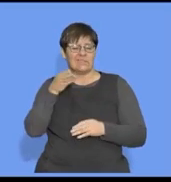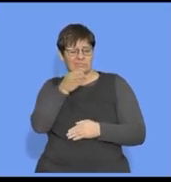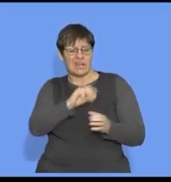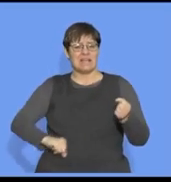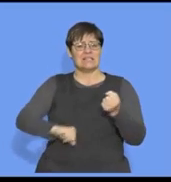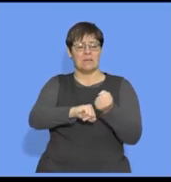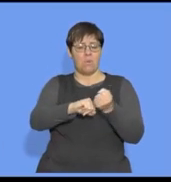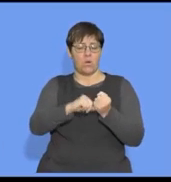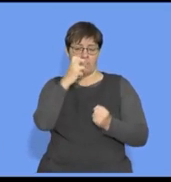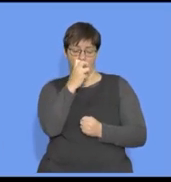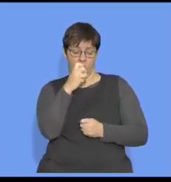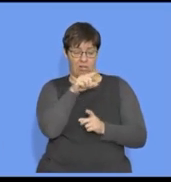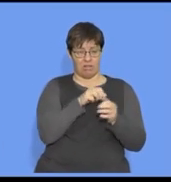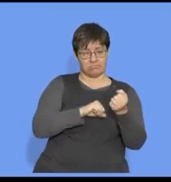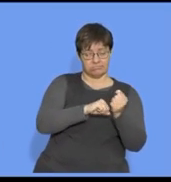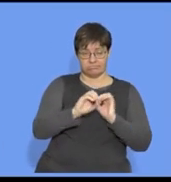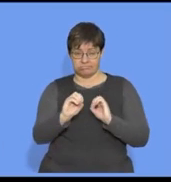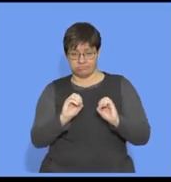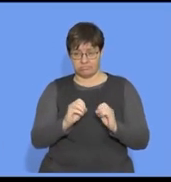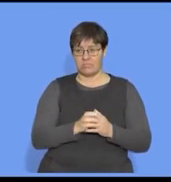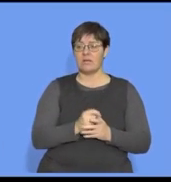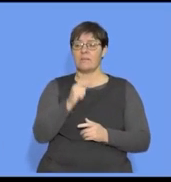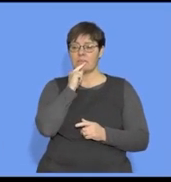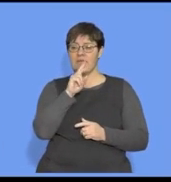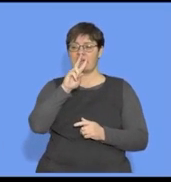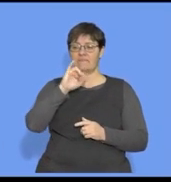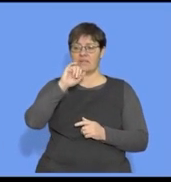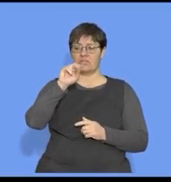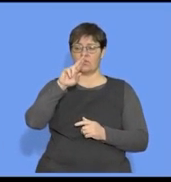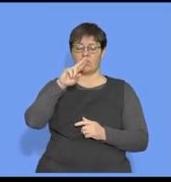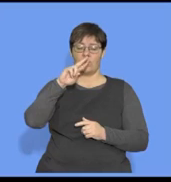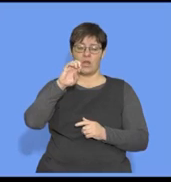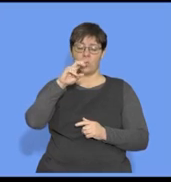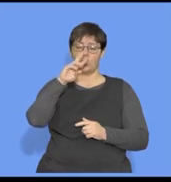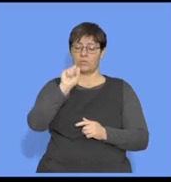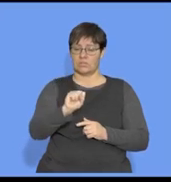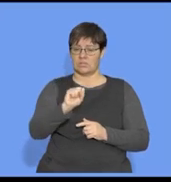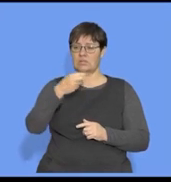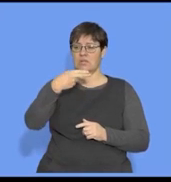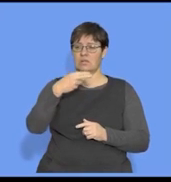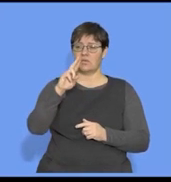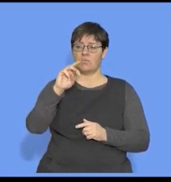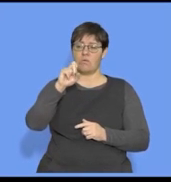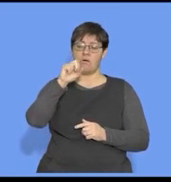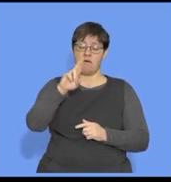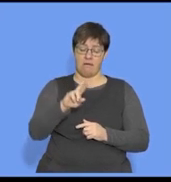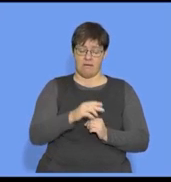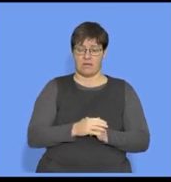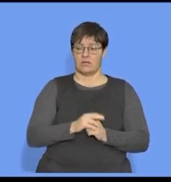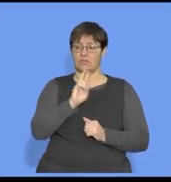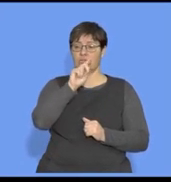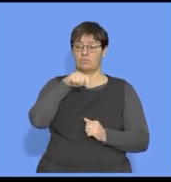that supports the eyeball, that should be the vitreous humor. And now the